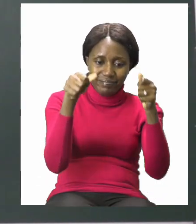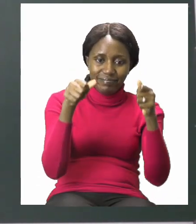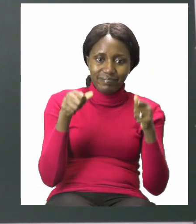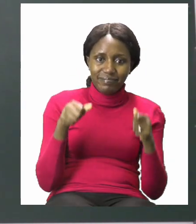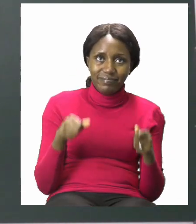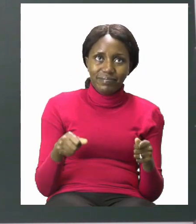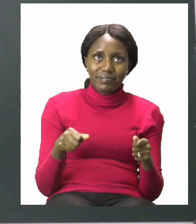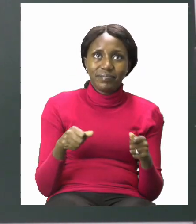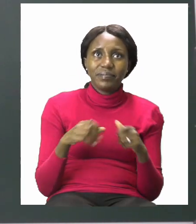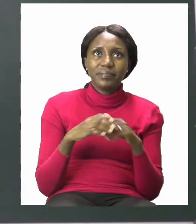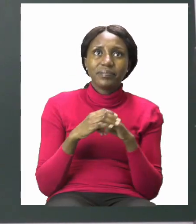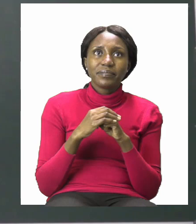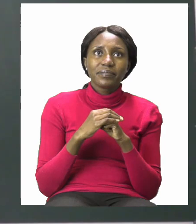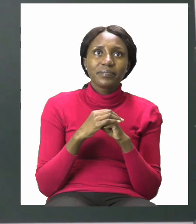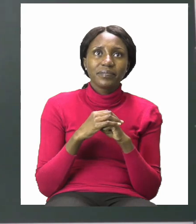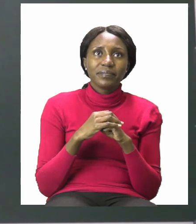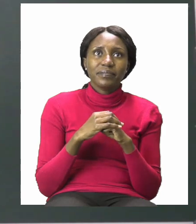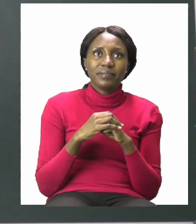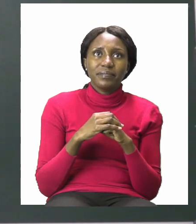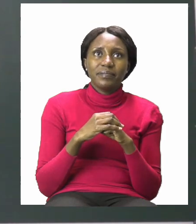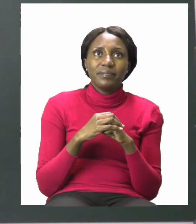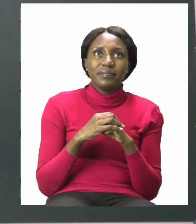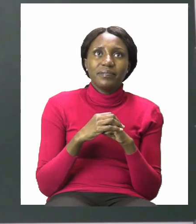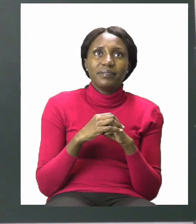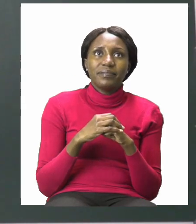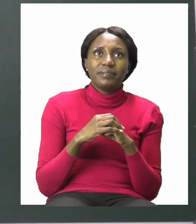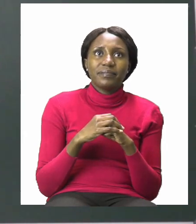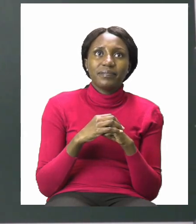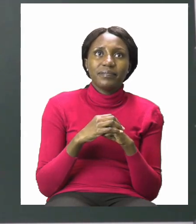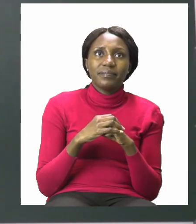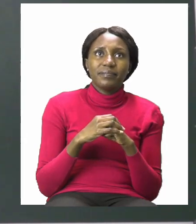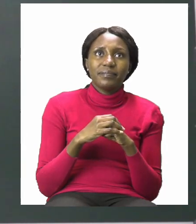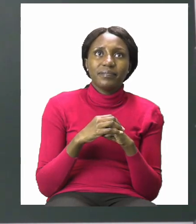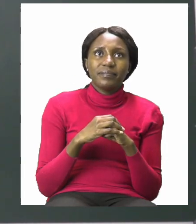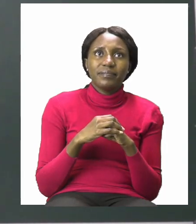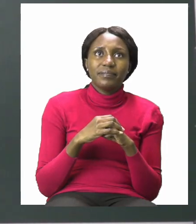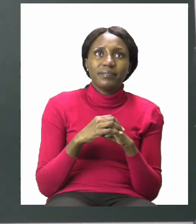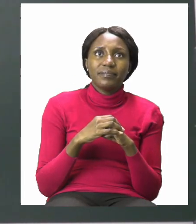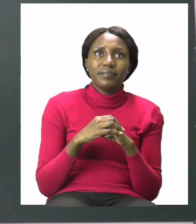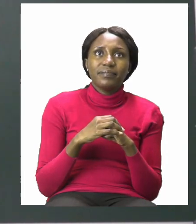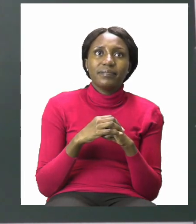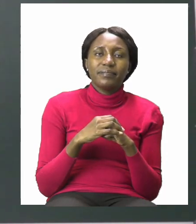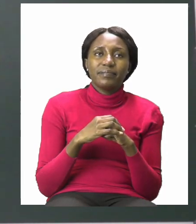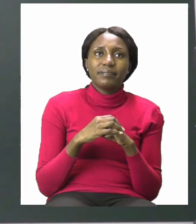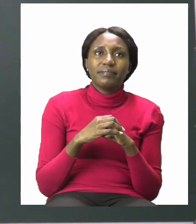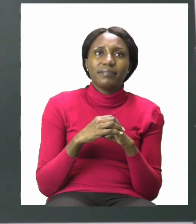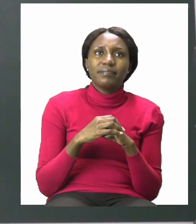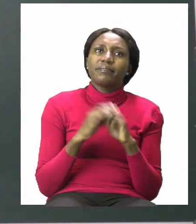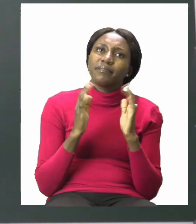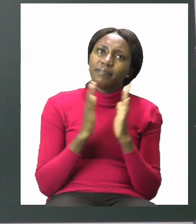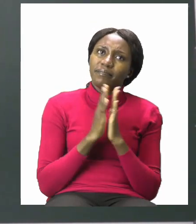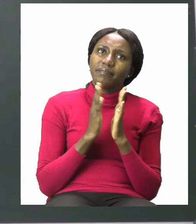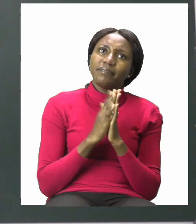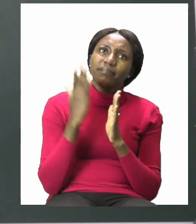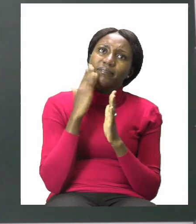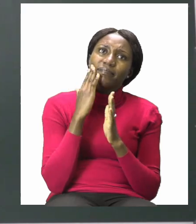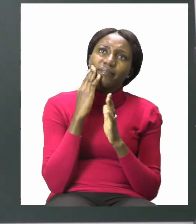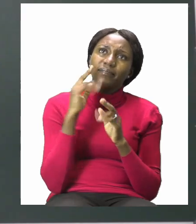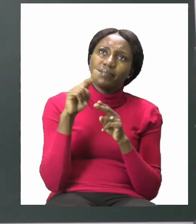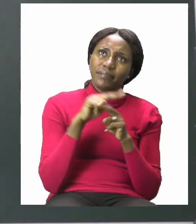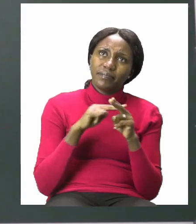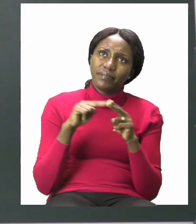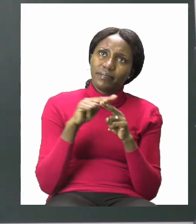can use glue. Just make sure that once you use your glue, you're going to use